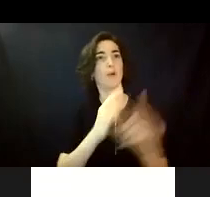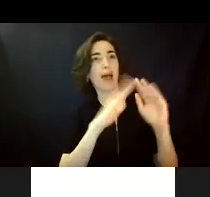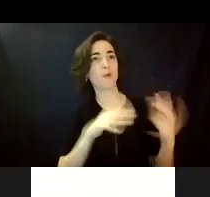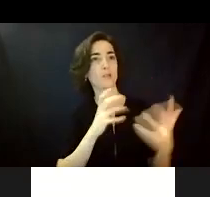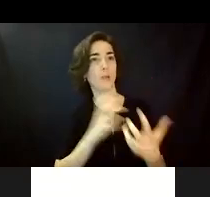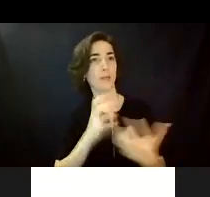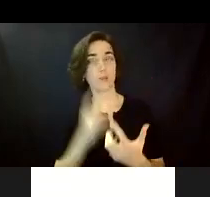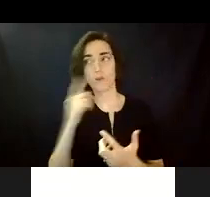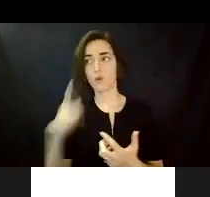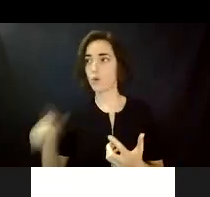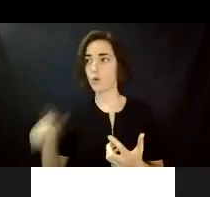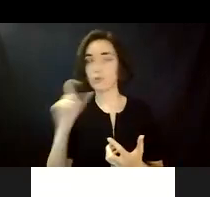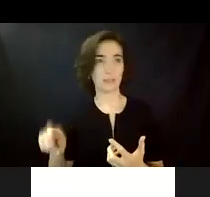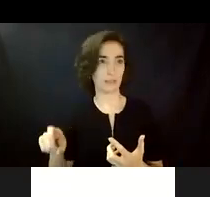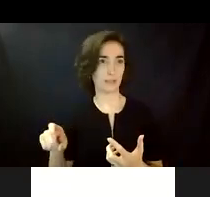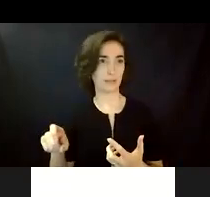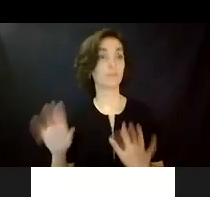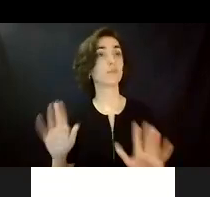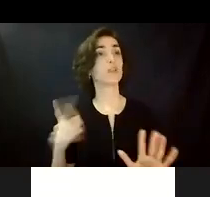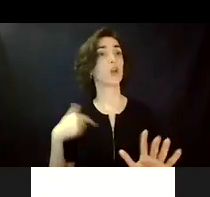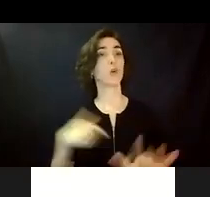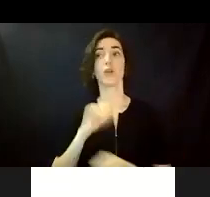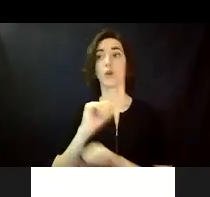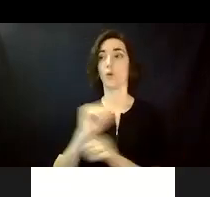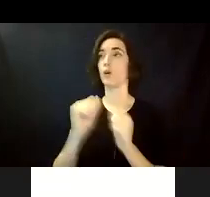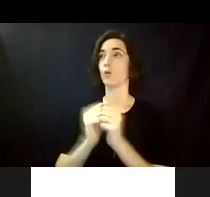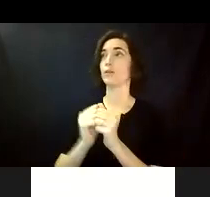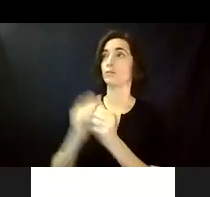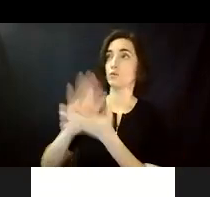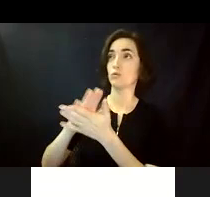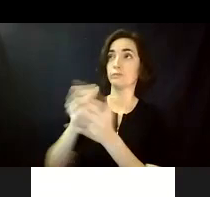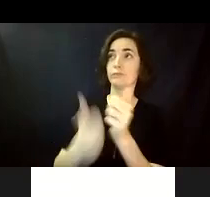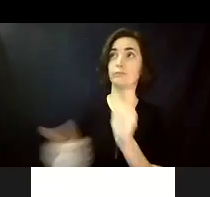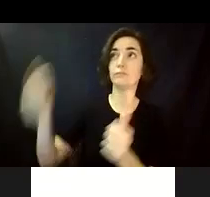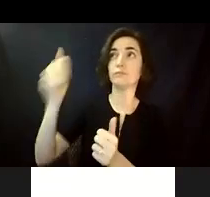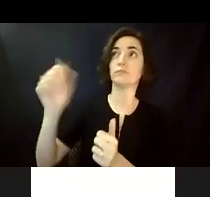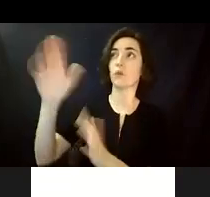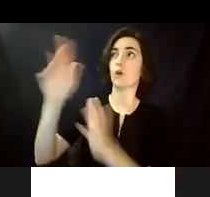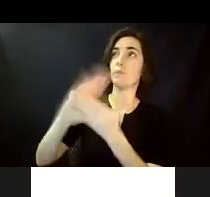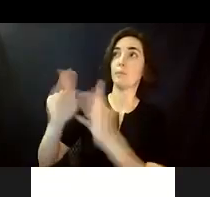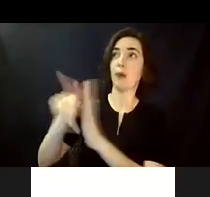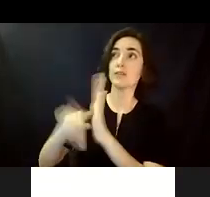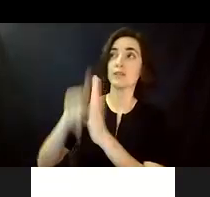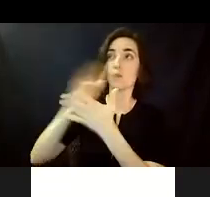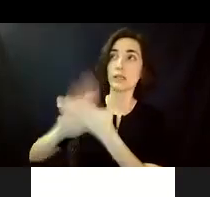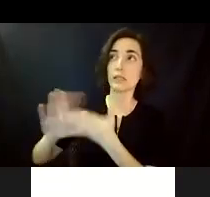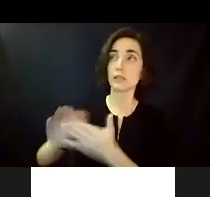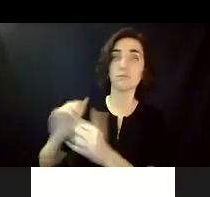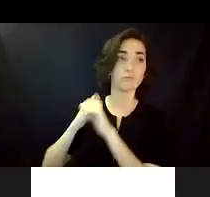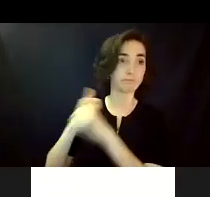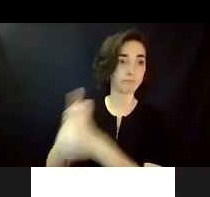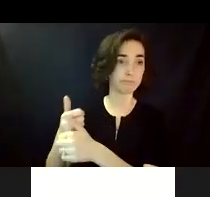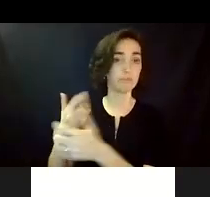need that. We are working with the institution and following the institution's policies for cleaning and